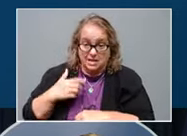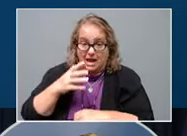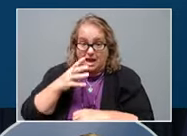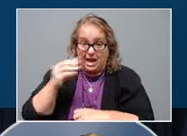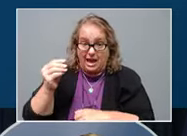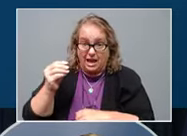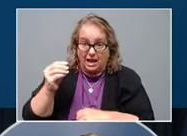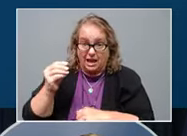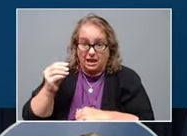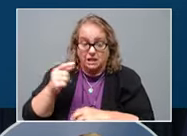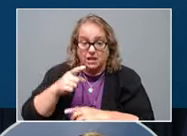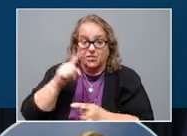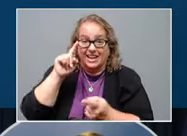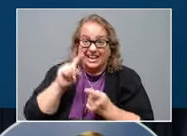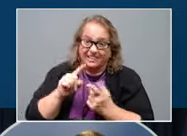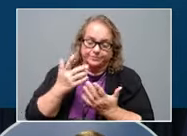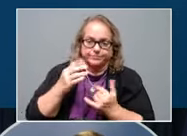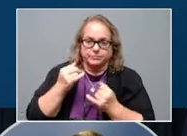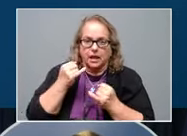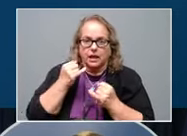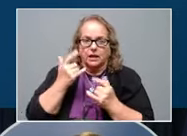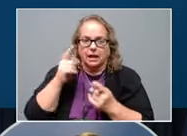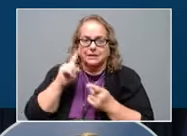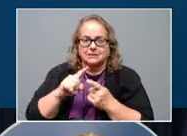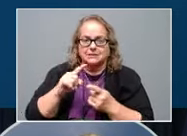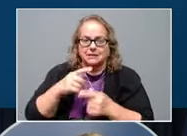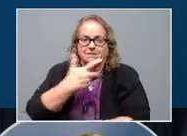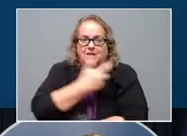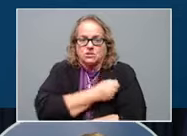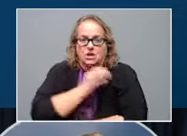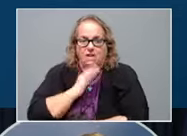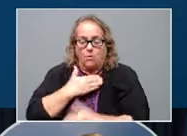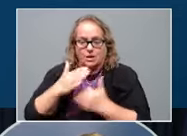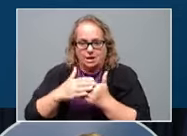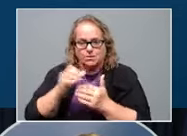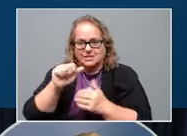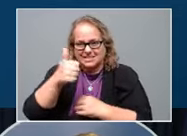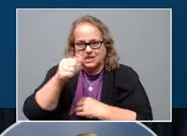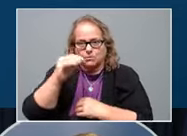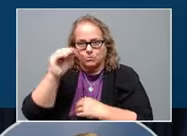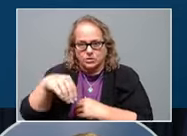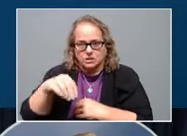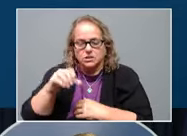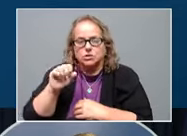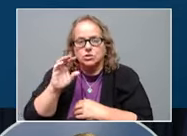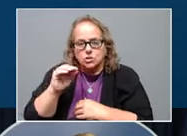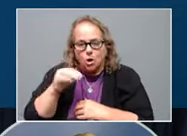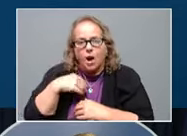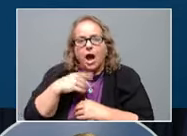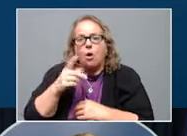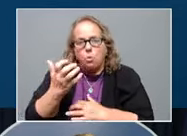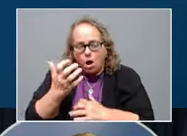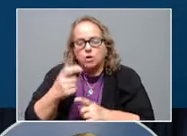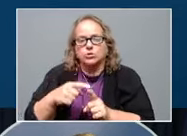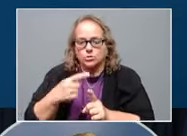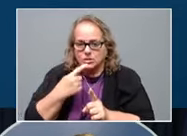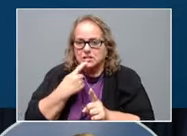least vaccinated of our neighbors is 10%. So I do want to say that